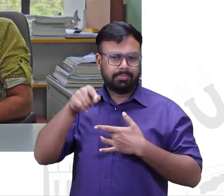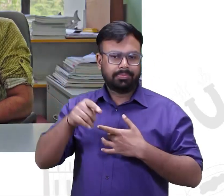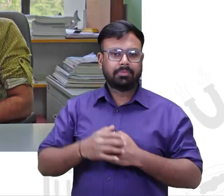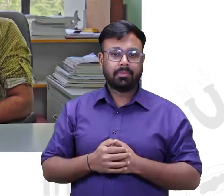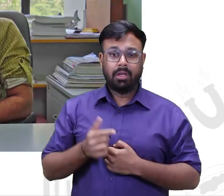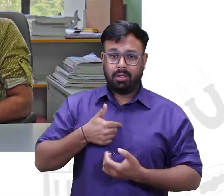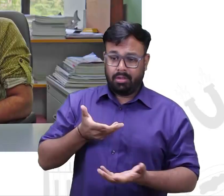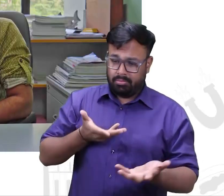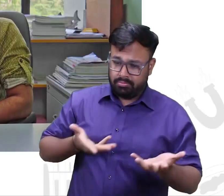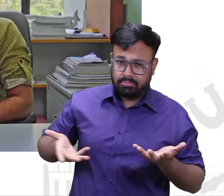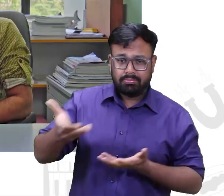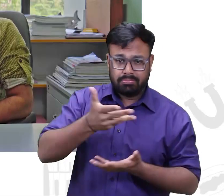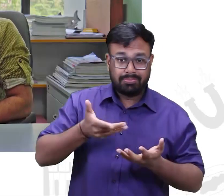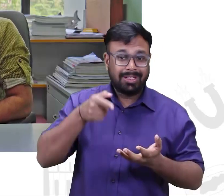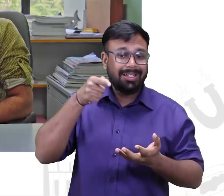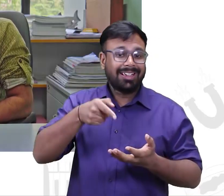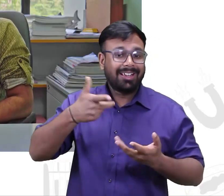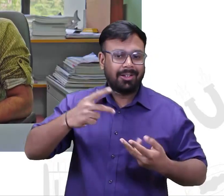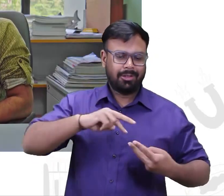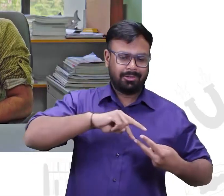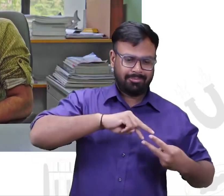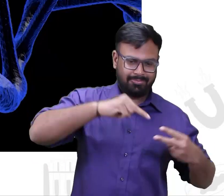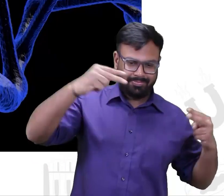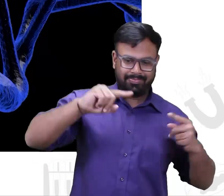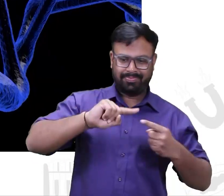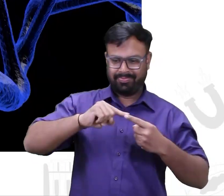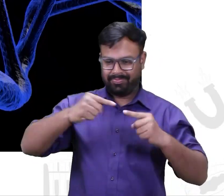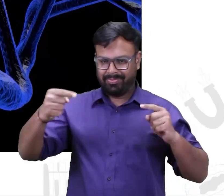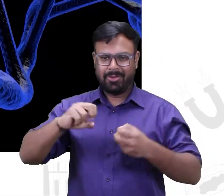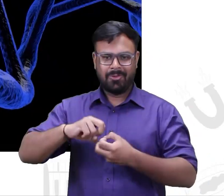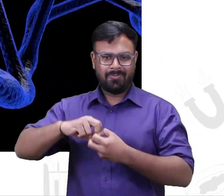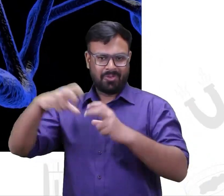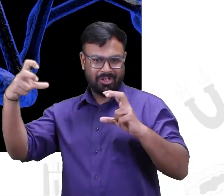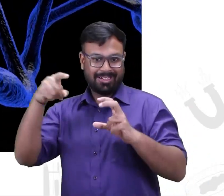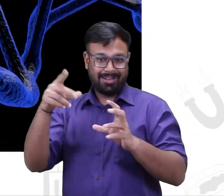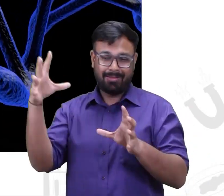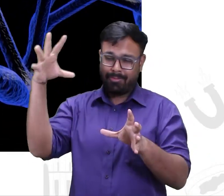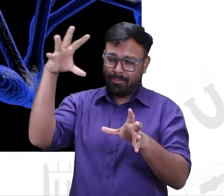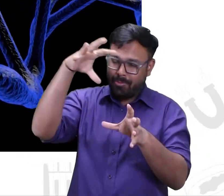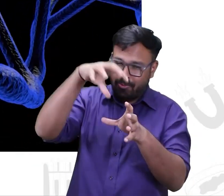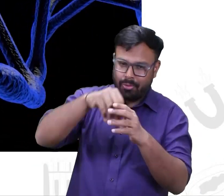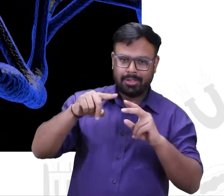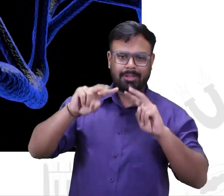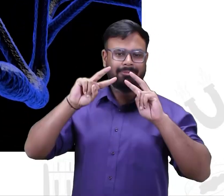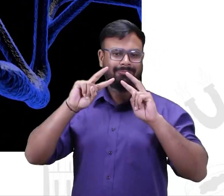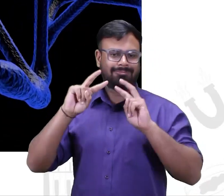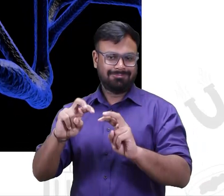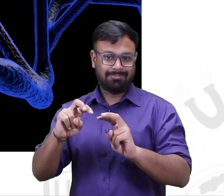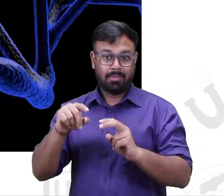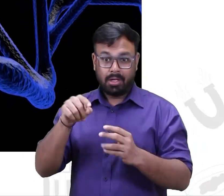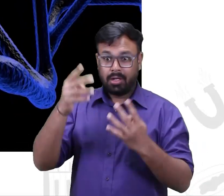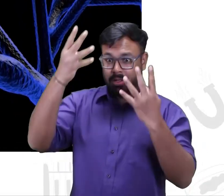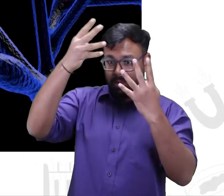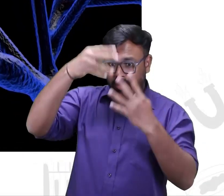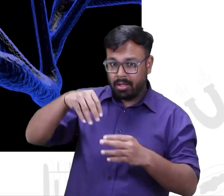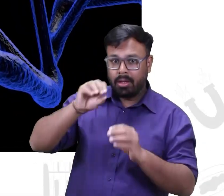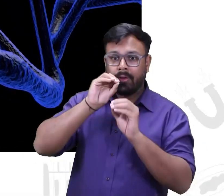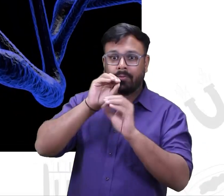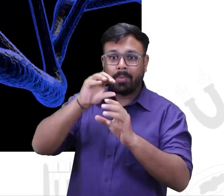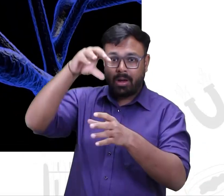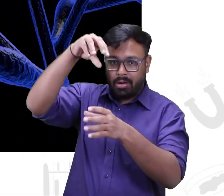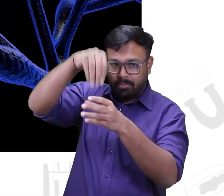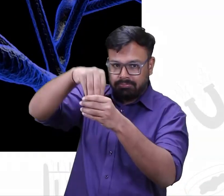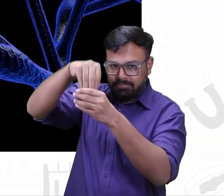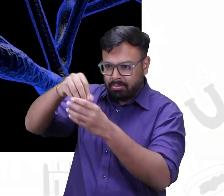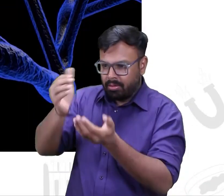Let's talk about the central dogma of molecular biology. Genes, these encodes the